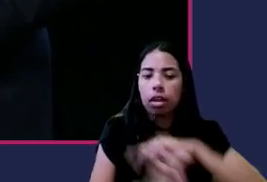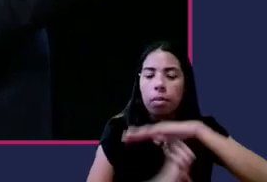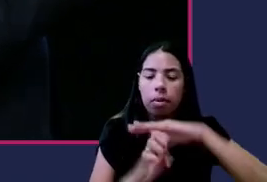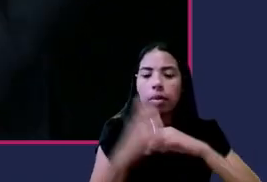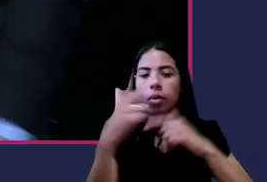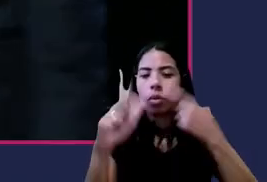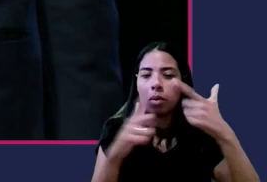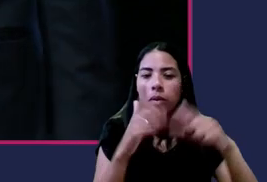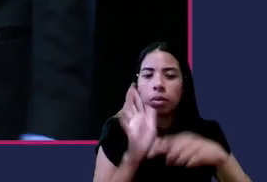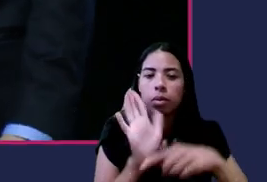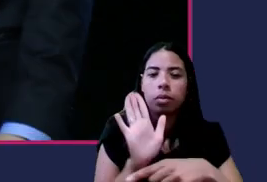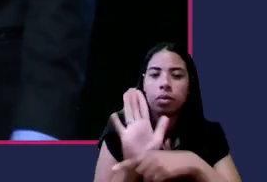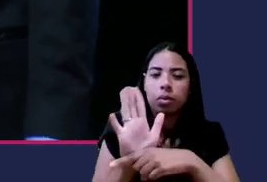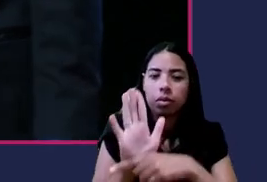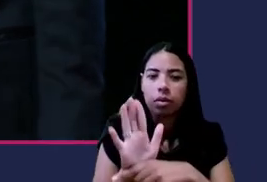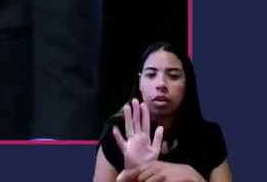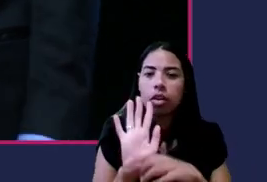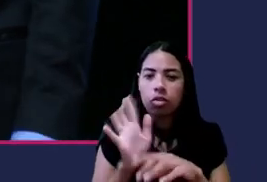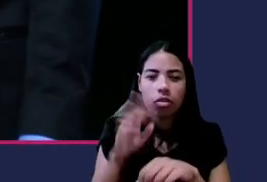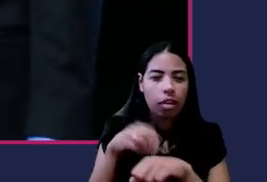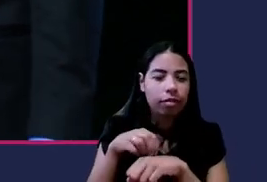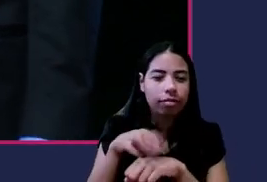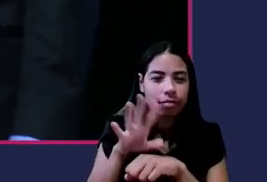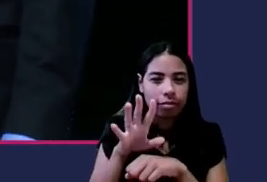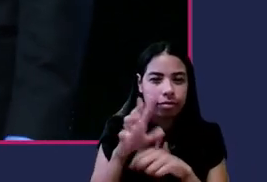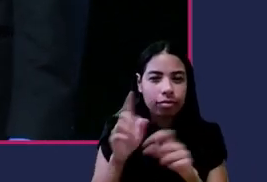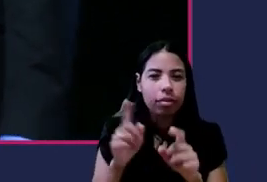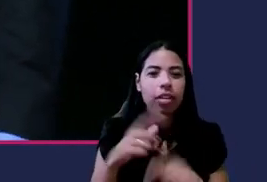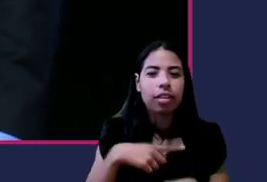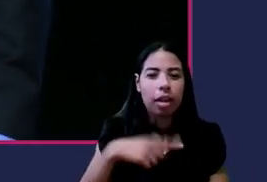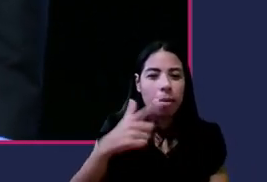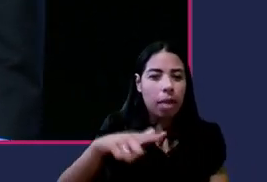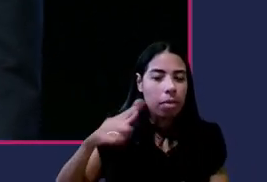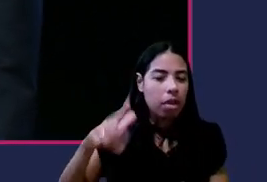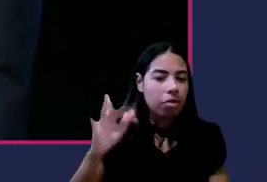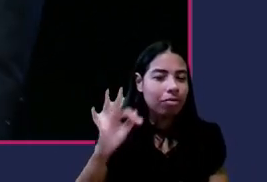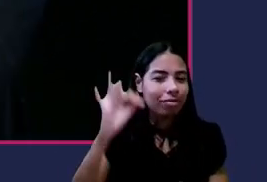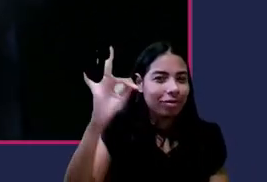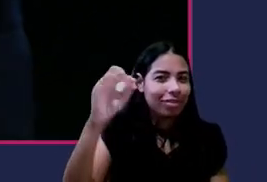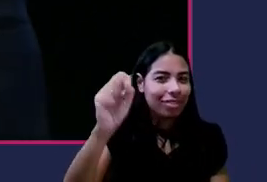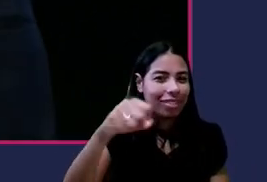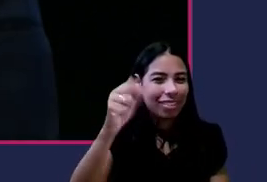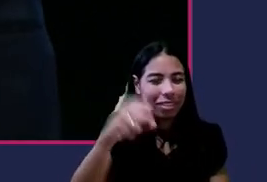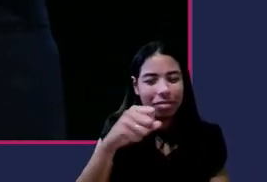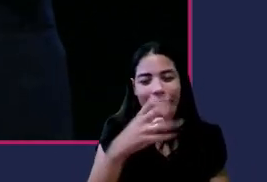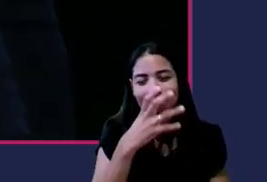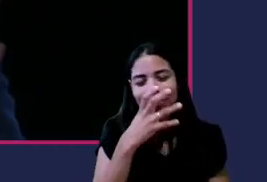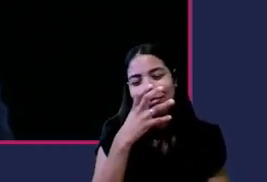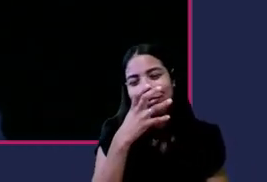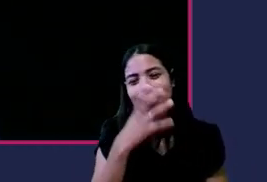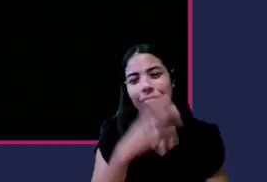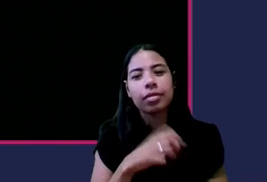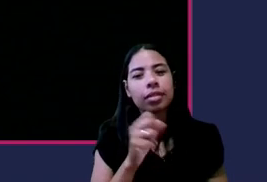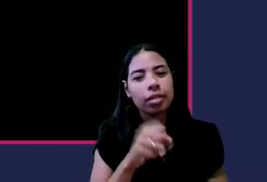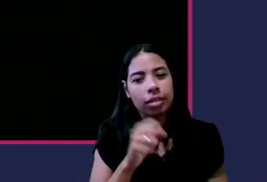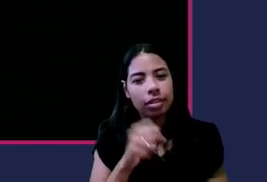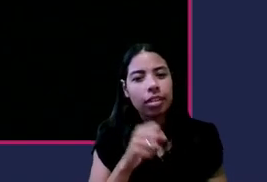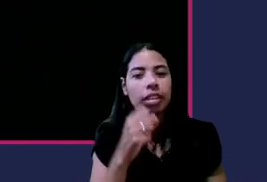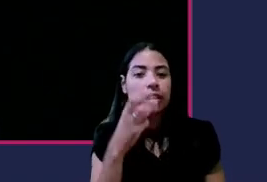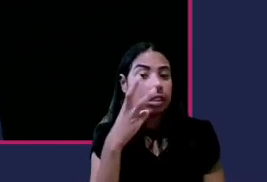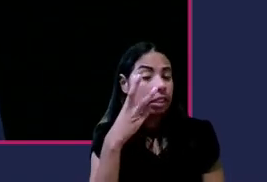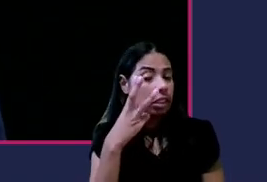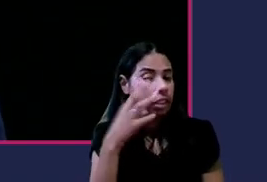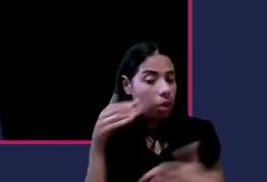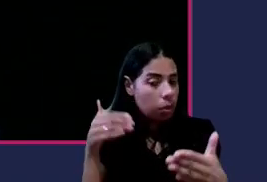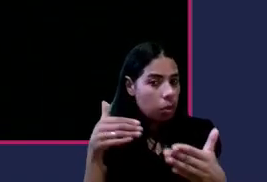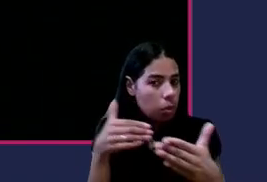you so much for helping this series to happen. We're going to have more seasons, right? The third